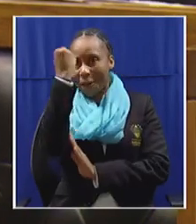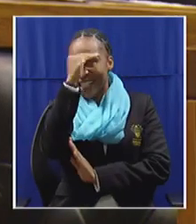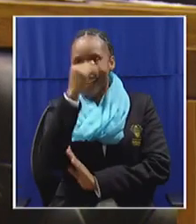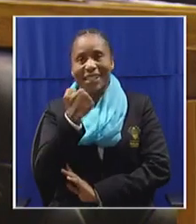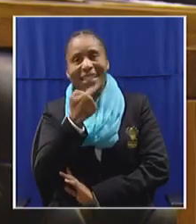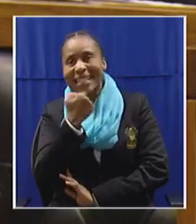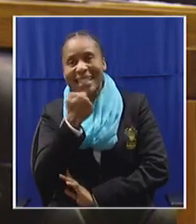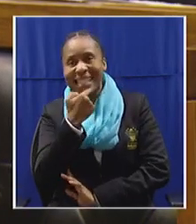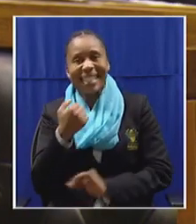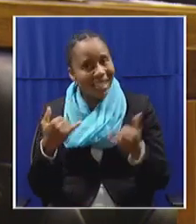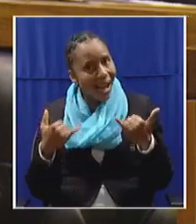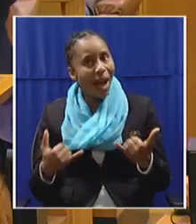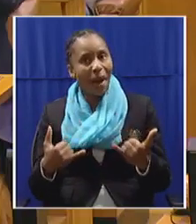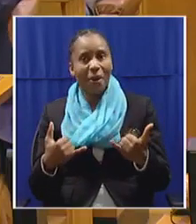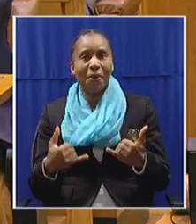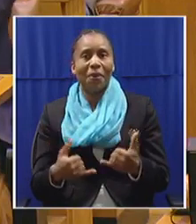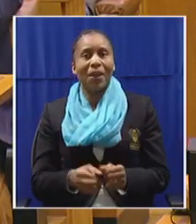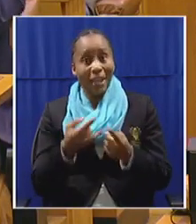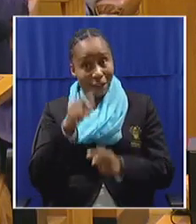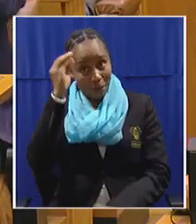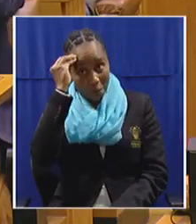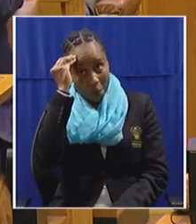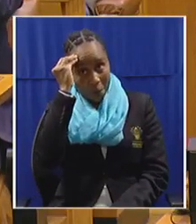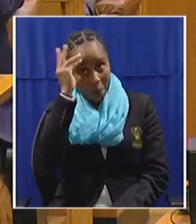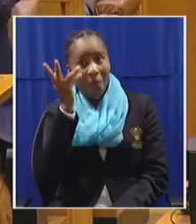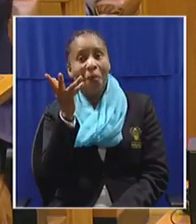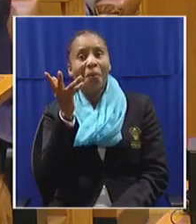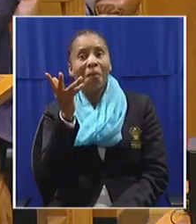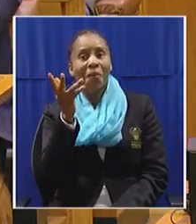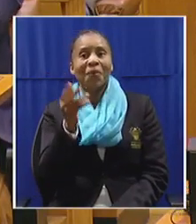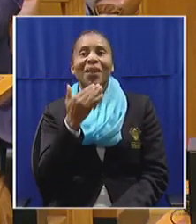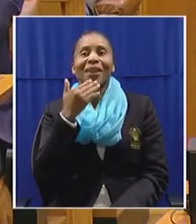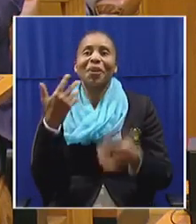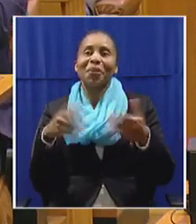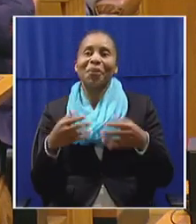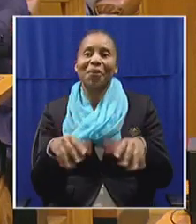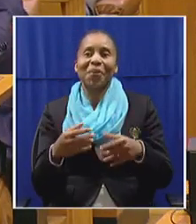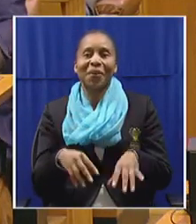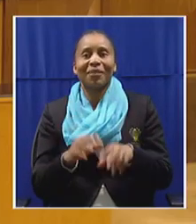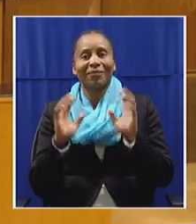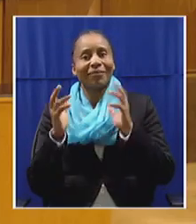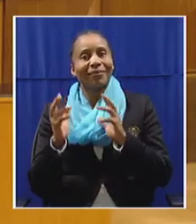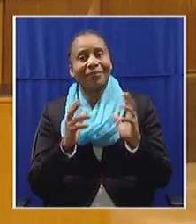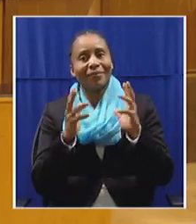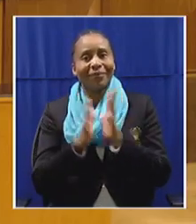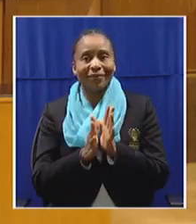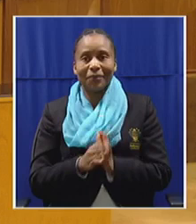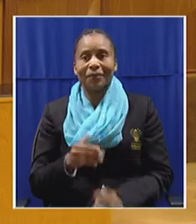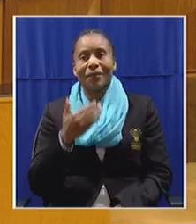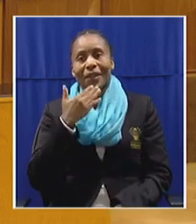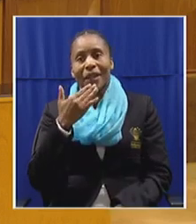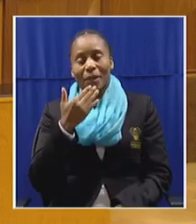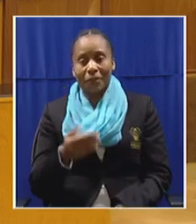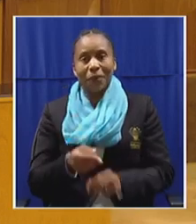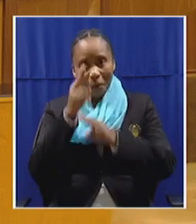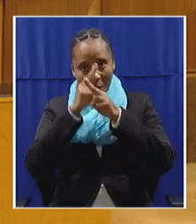as we speak, if you know. Thank you very much. Thank you, Deputy Thank you. President. The Honorable